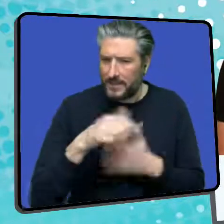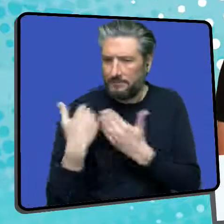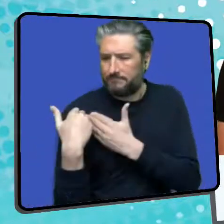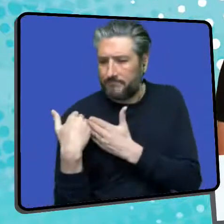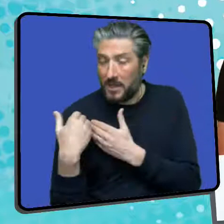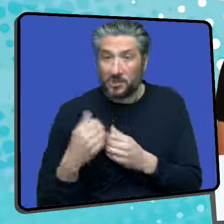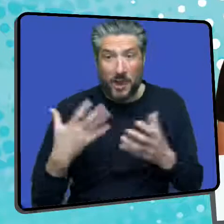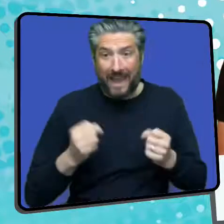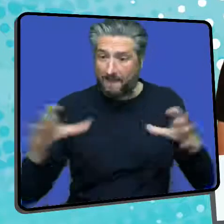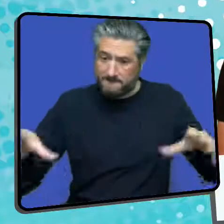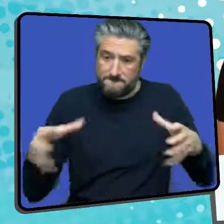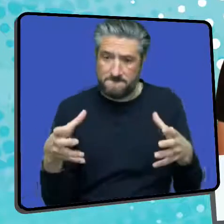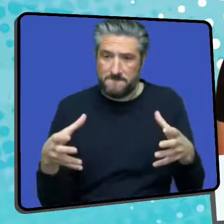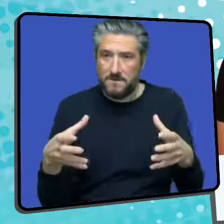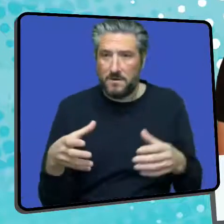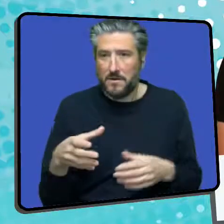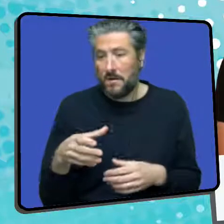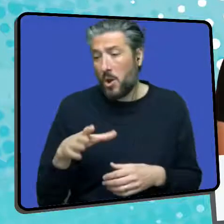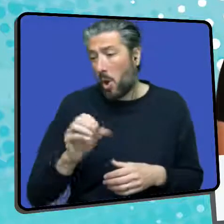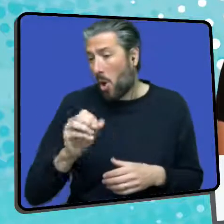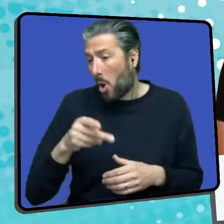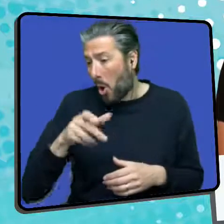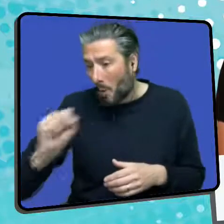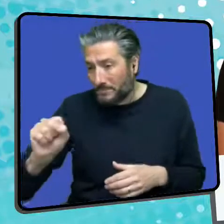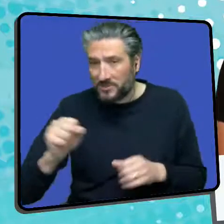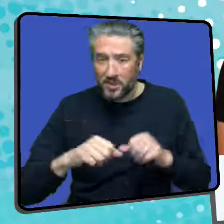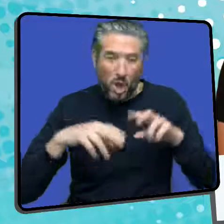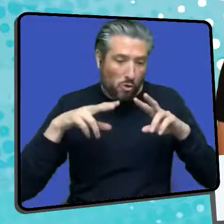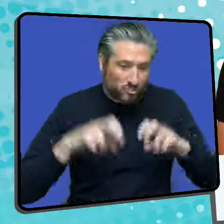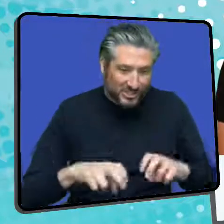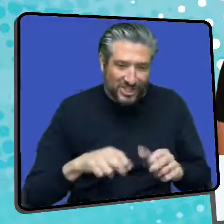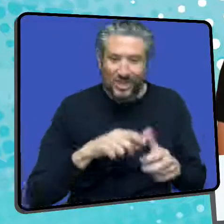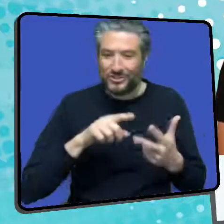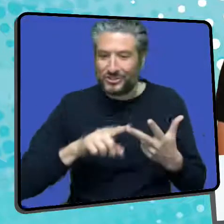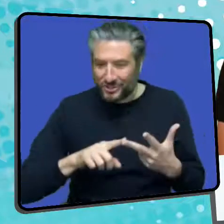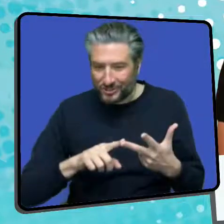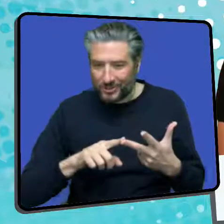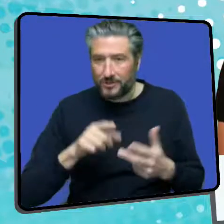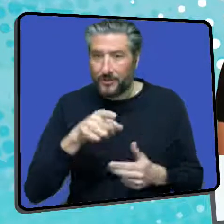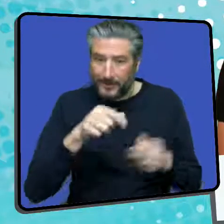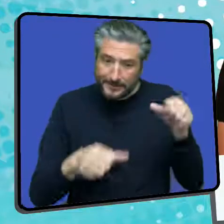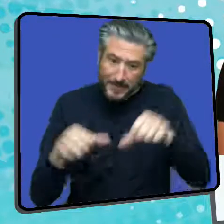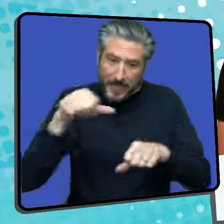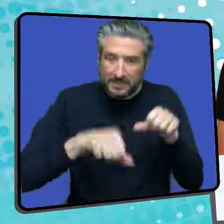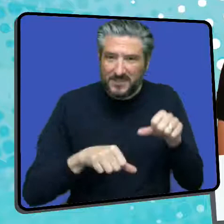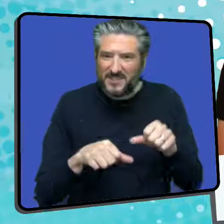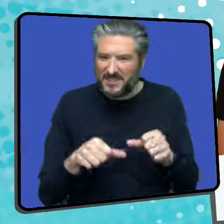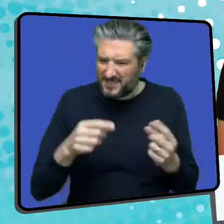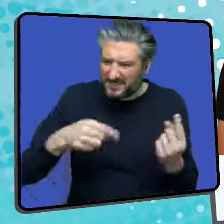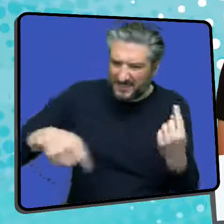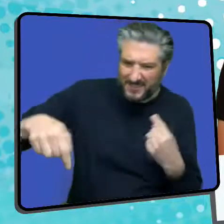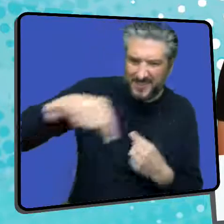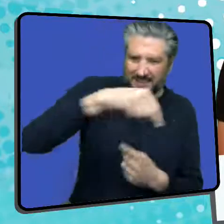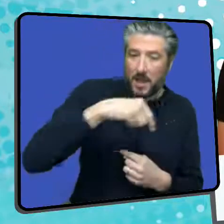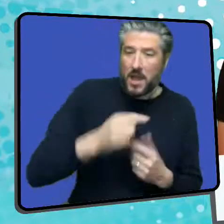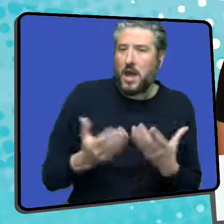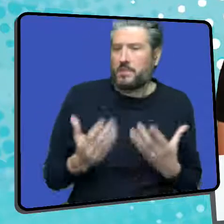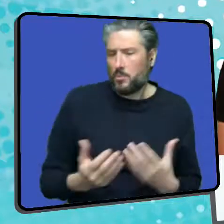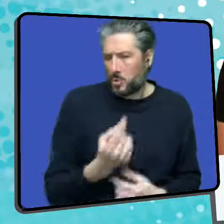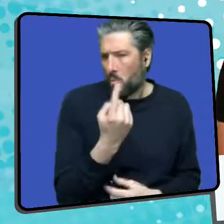DevOps engineers and AI researchers and 1 or 2 data scientists. Currently, there's only 1, but I expect to get more on